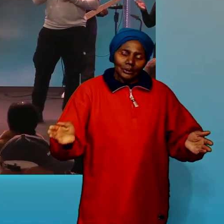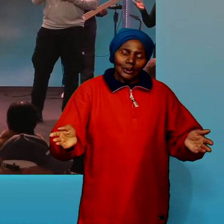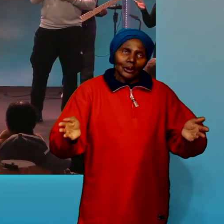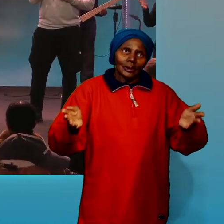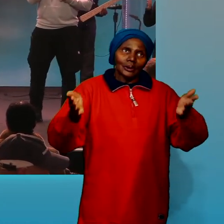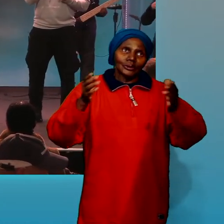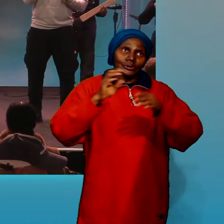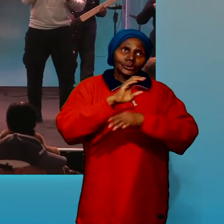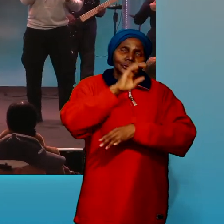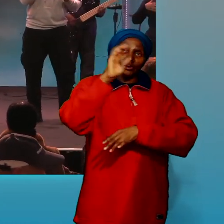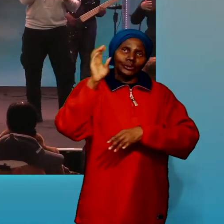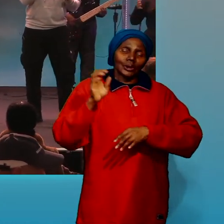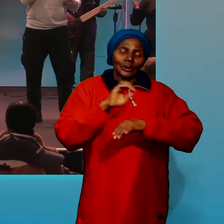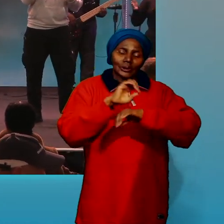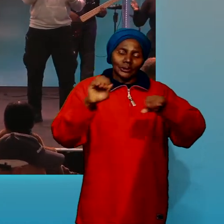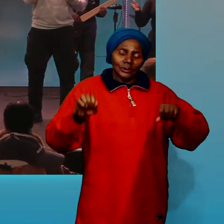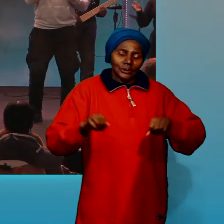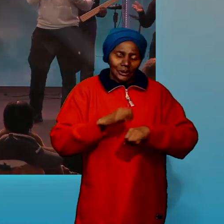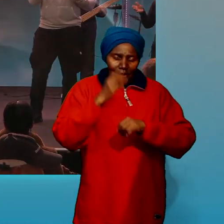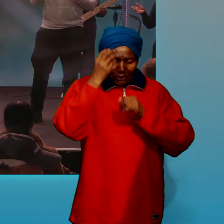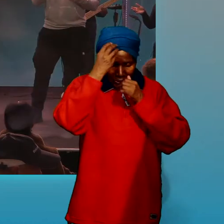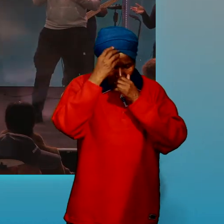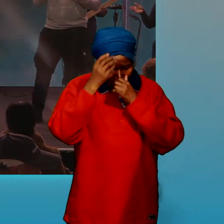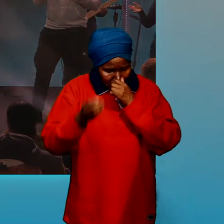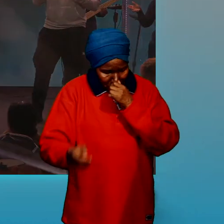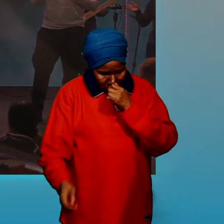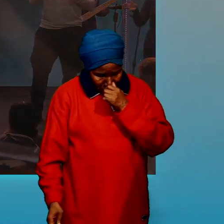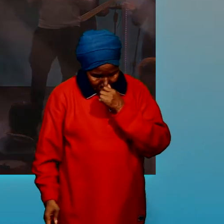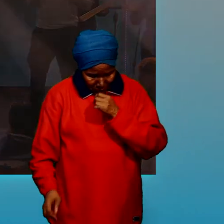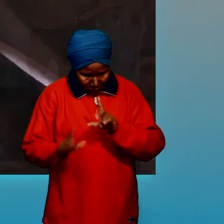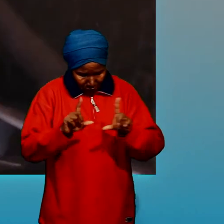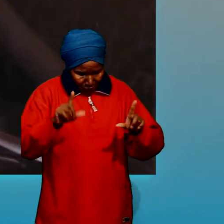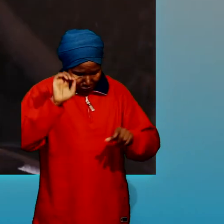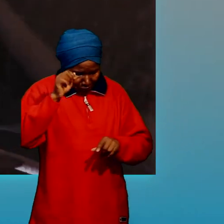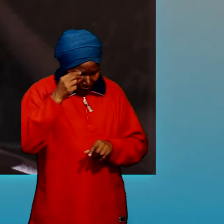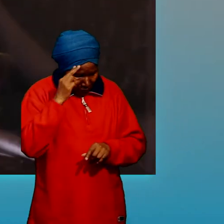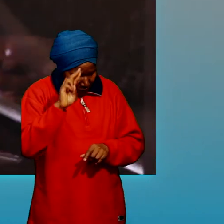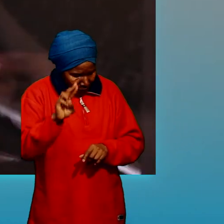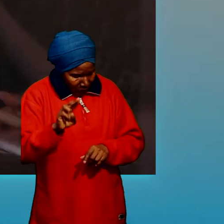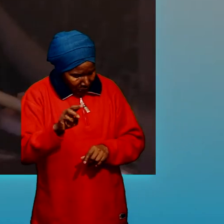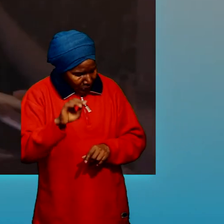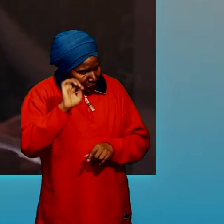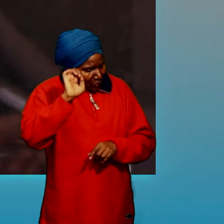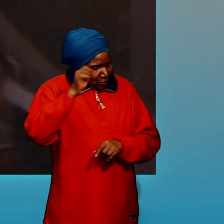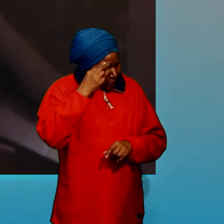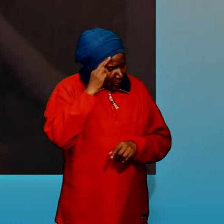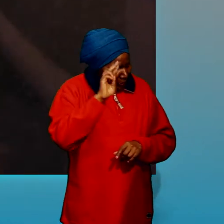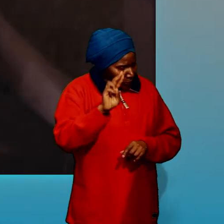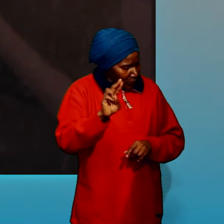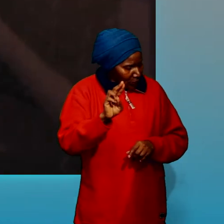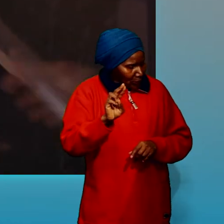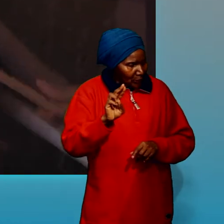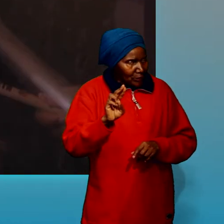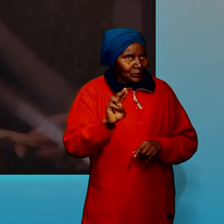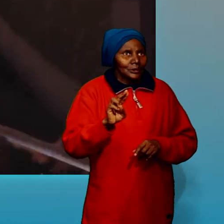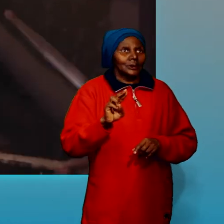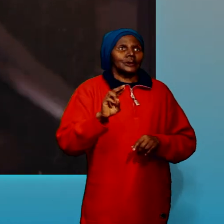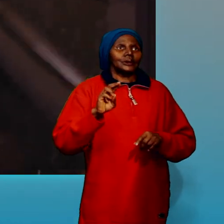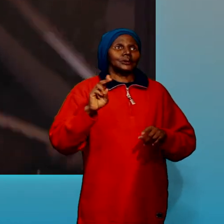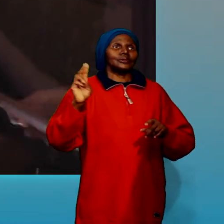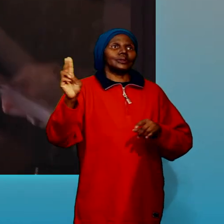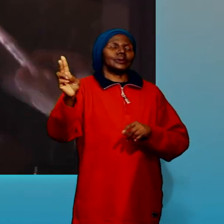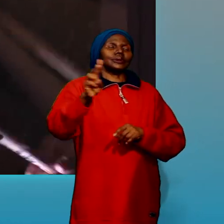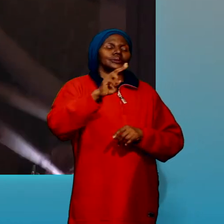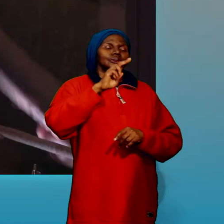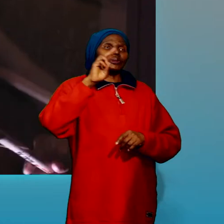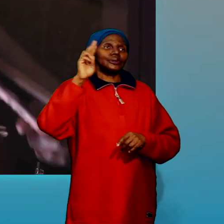glory. To Christ, our your King. Name, your name, your name